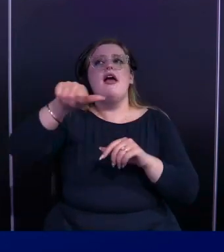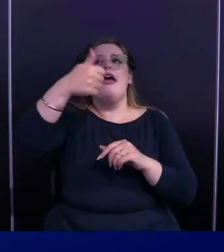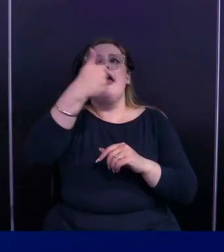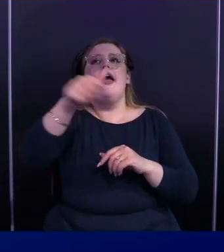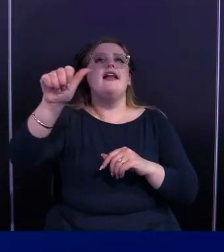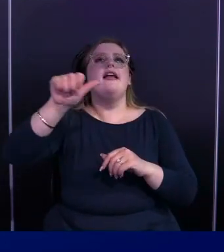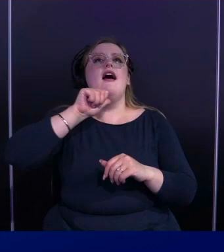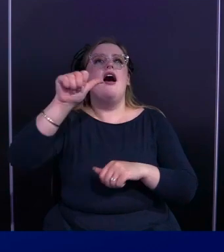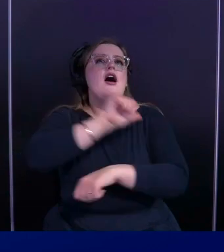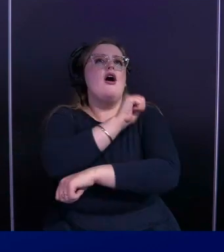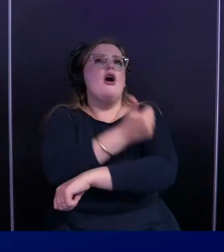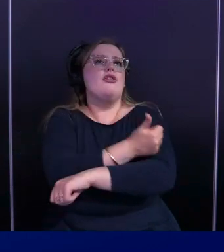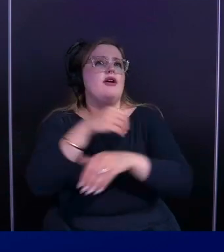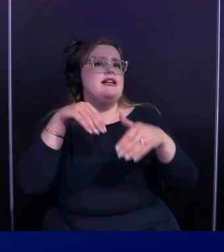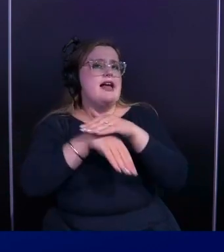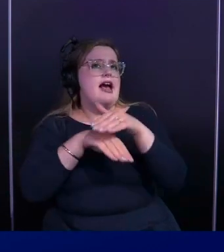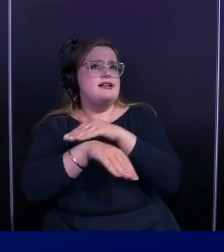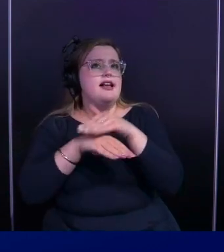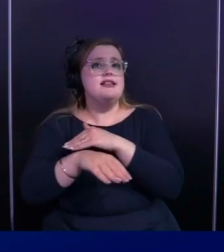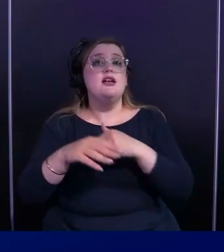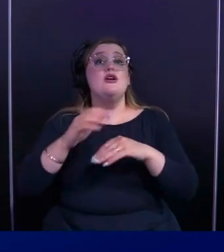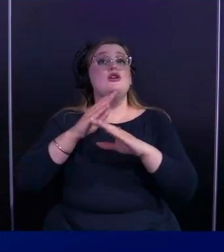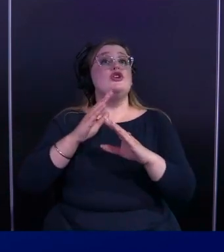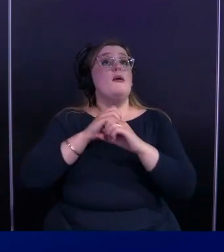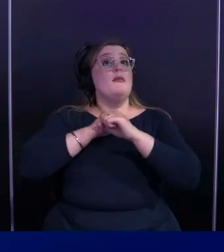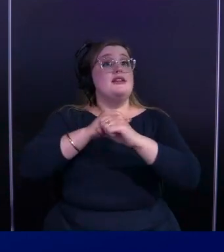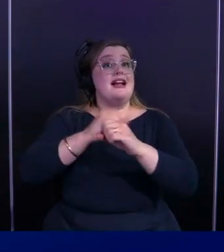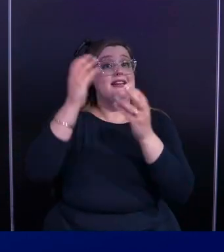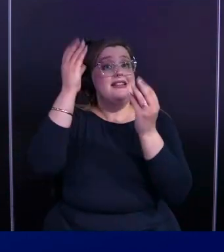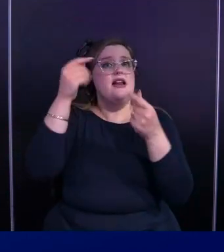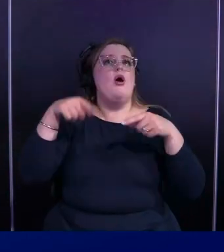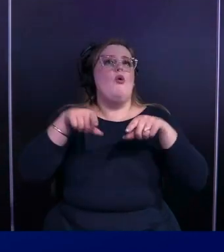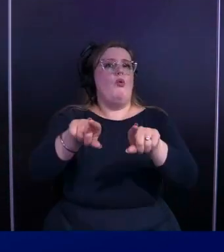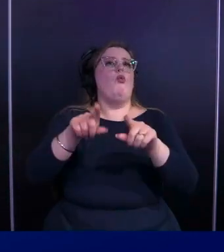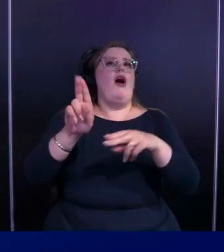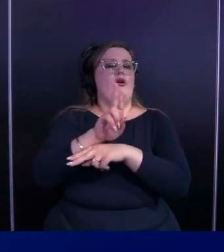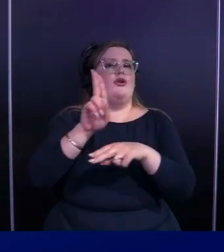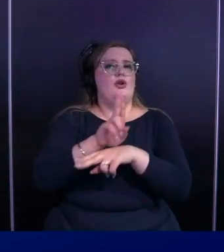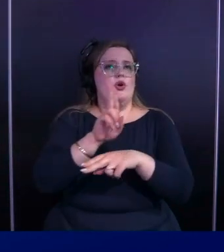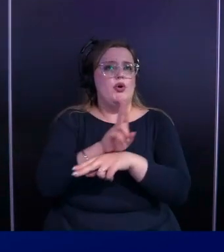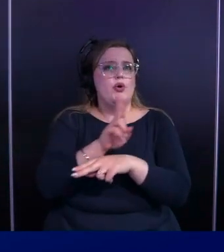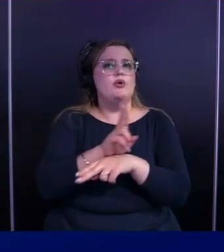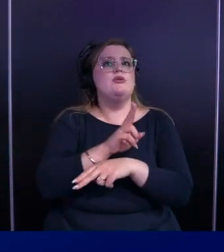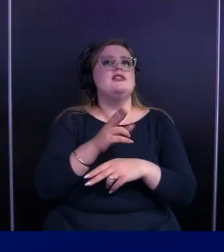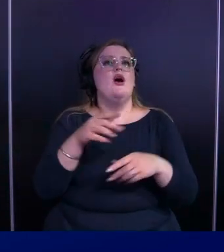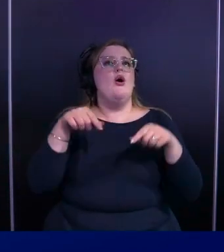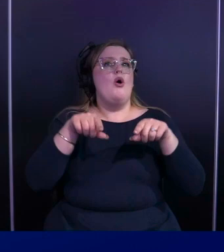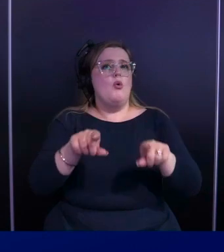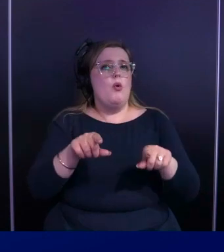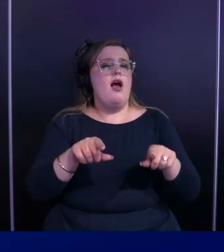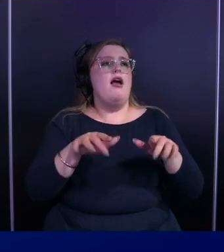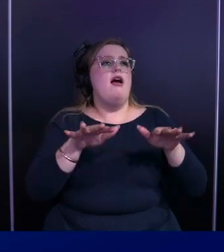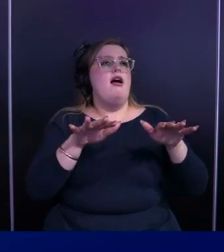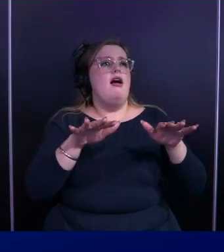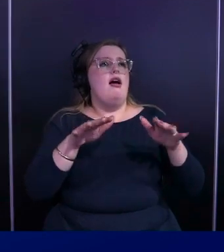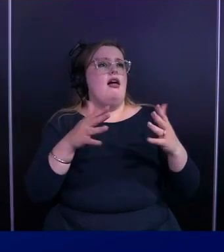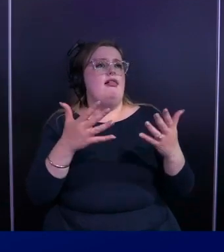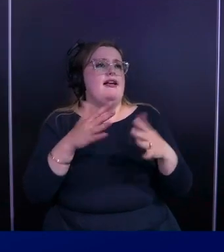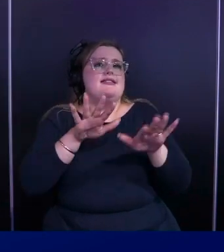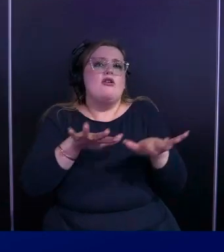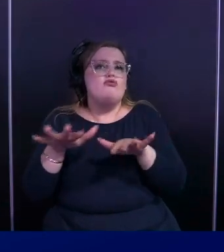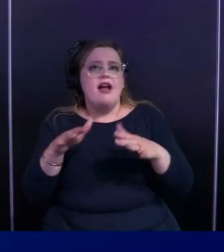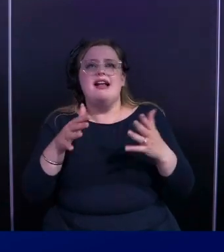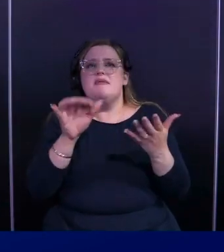to focus on here is protecting data while it's in use. The mechanisms to protect data while it's at rest and in transit have existed for a